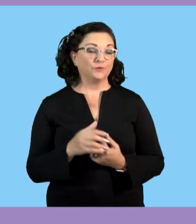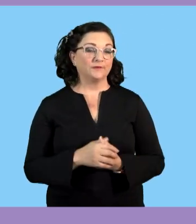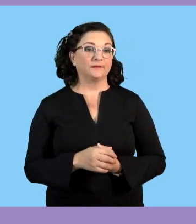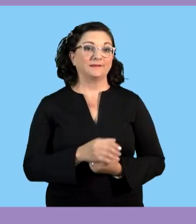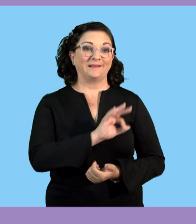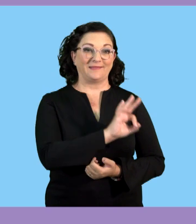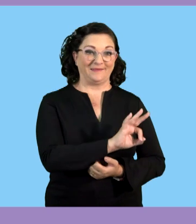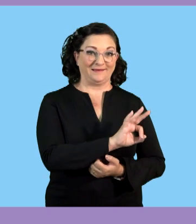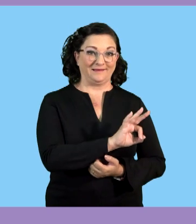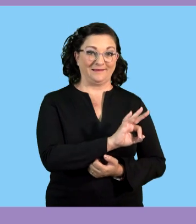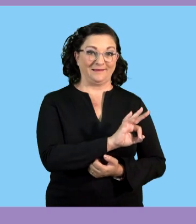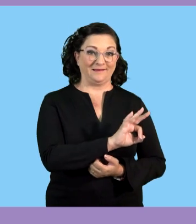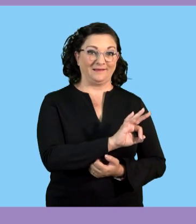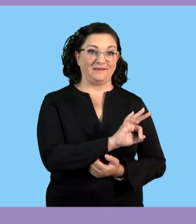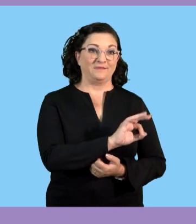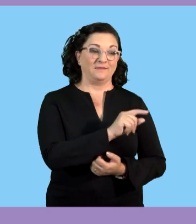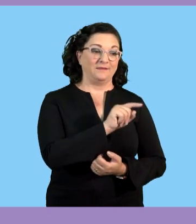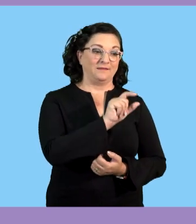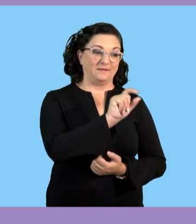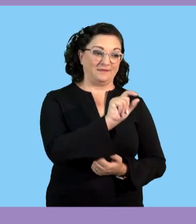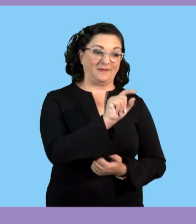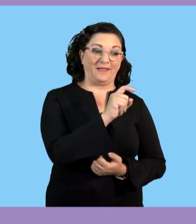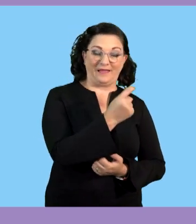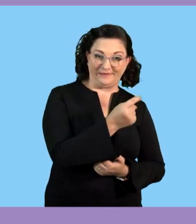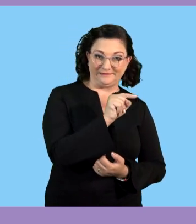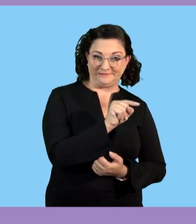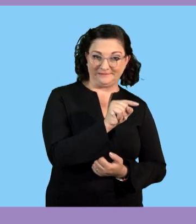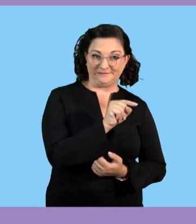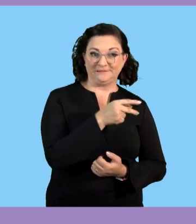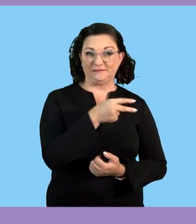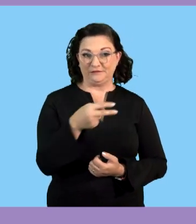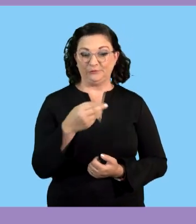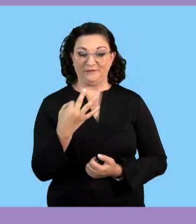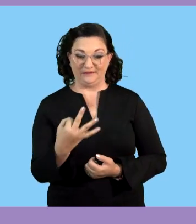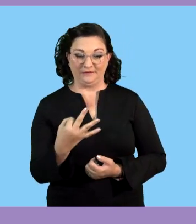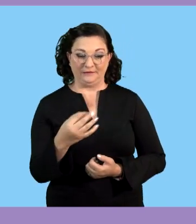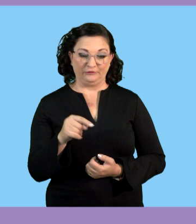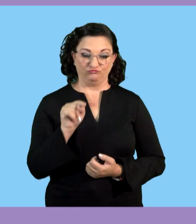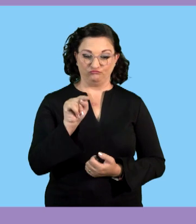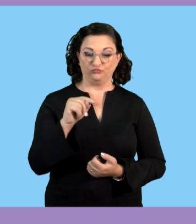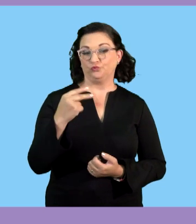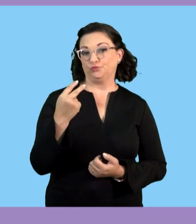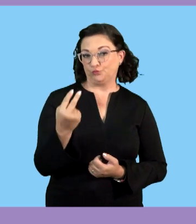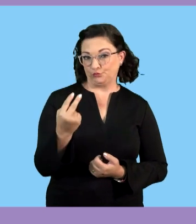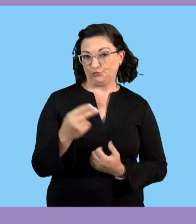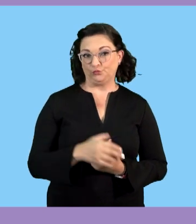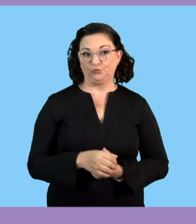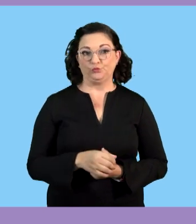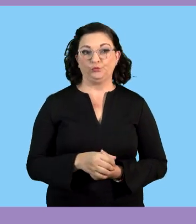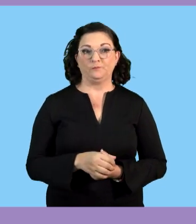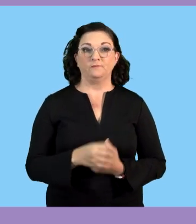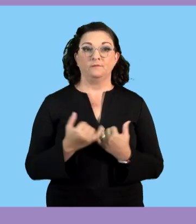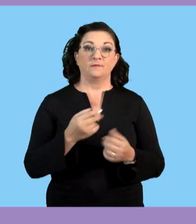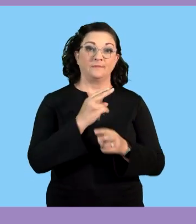going to say we now have 3 exponent x is equals to 3 exponent 2. And then